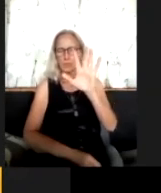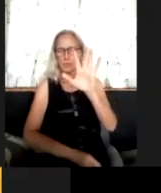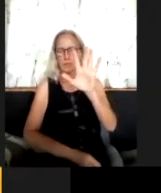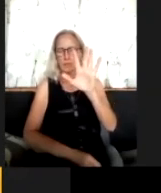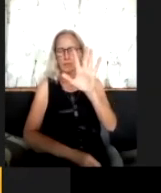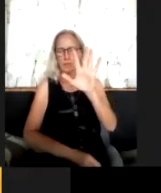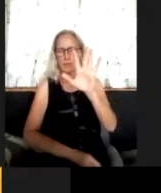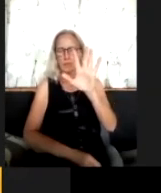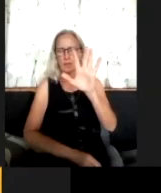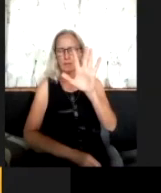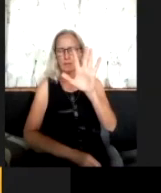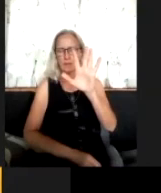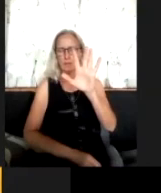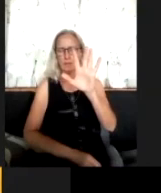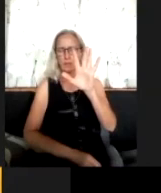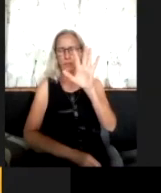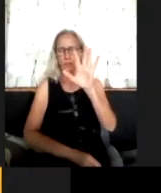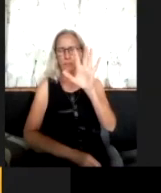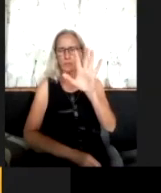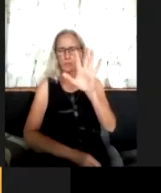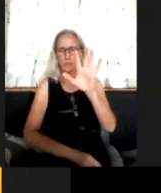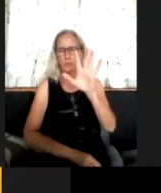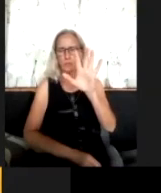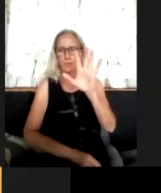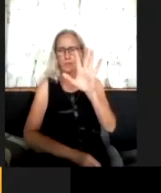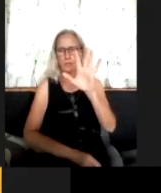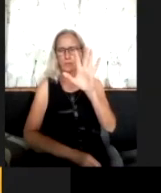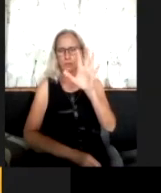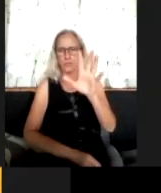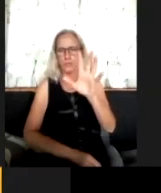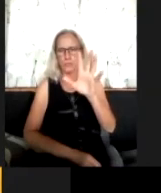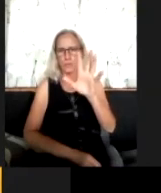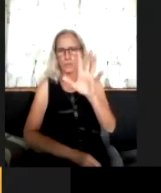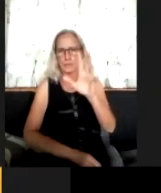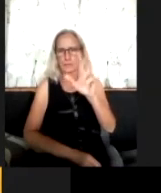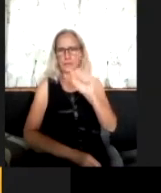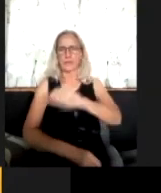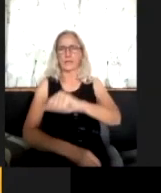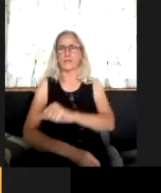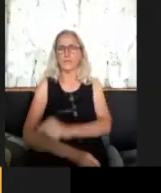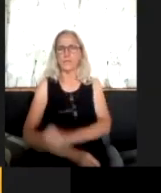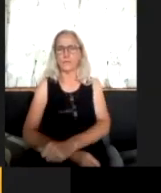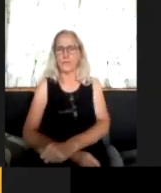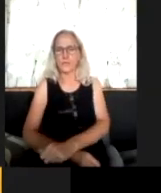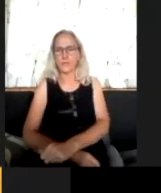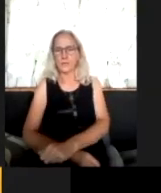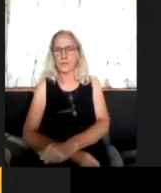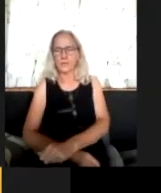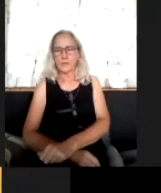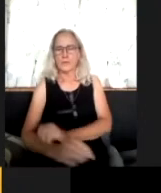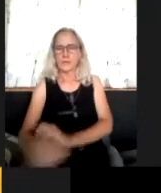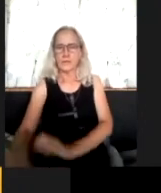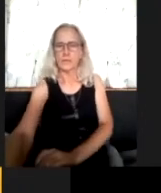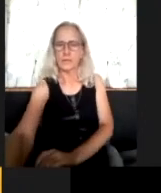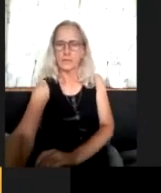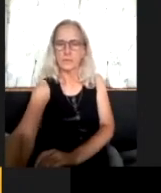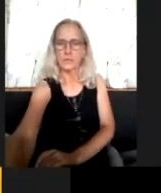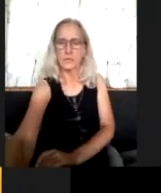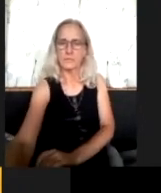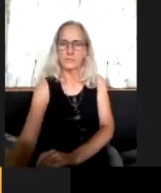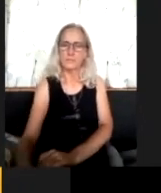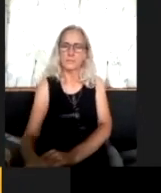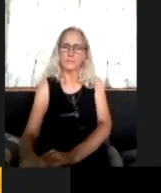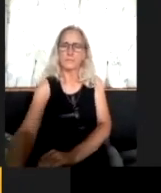Thank you, God, that we will all come into the thank you, Lord, for each to know your plans and purpose for our life, Lord.